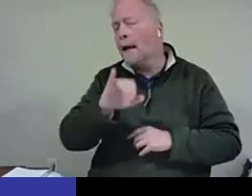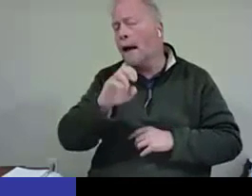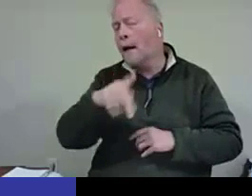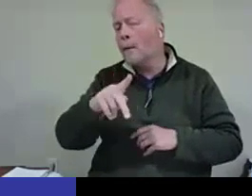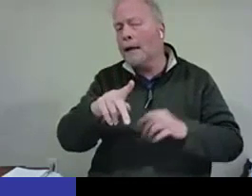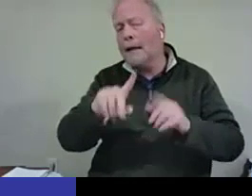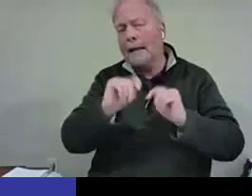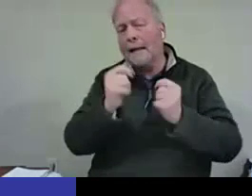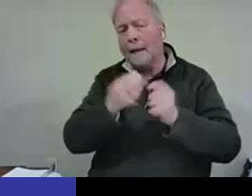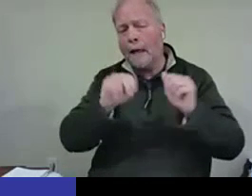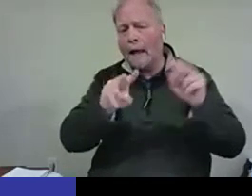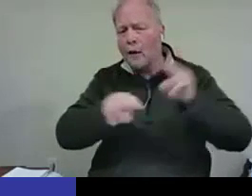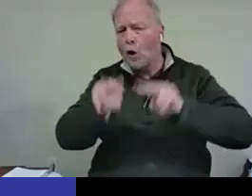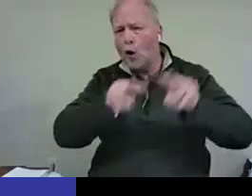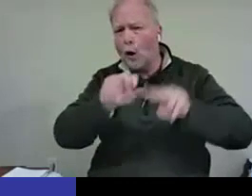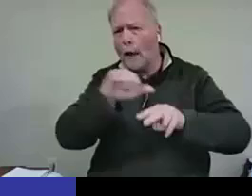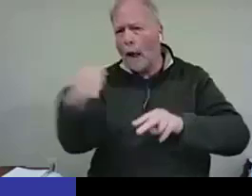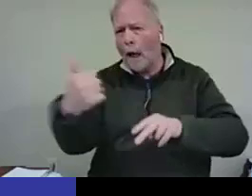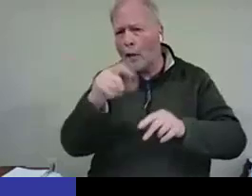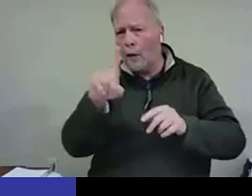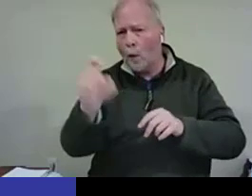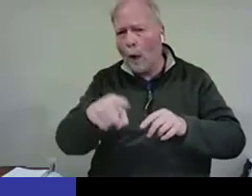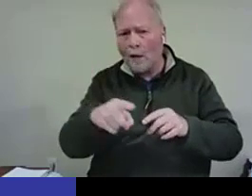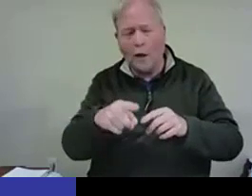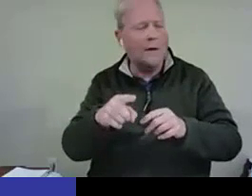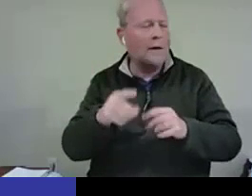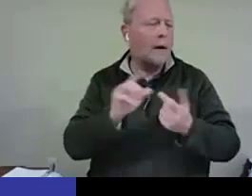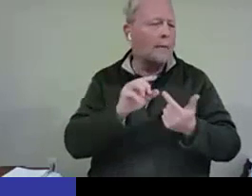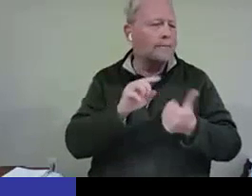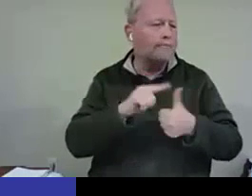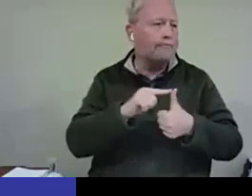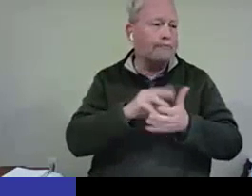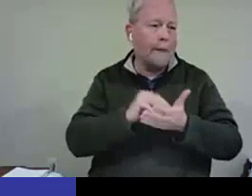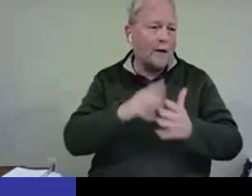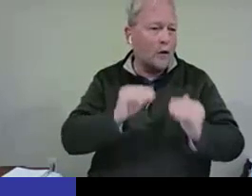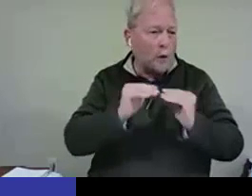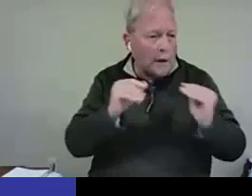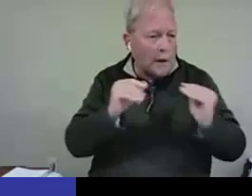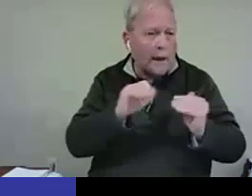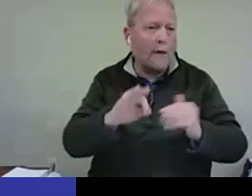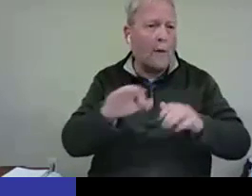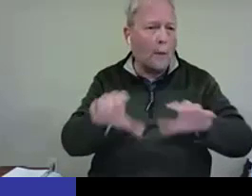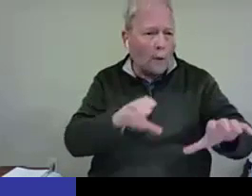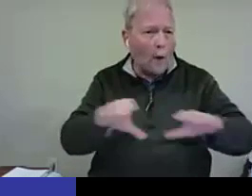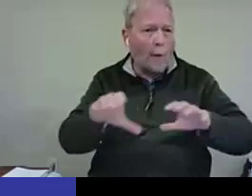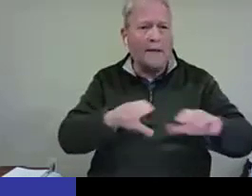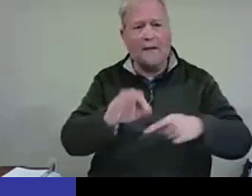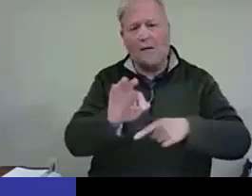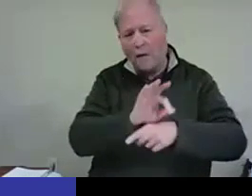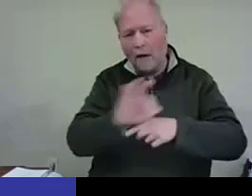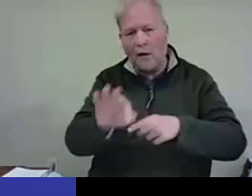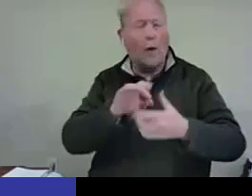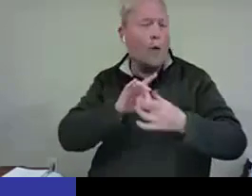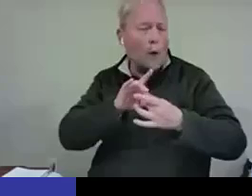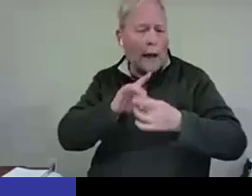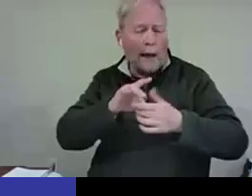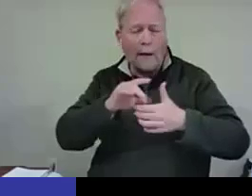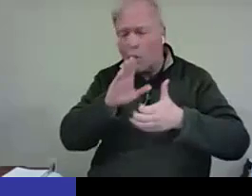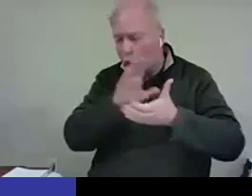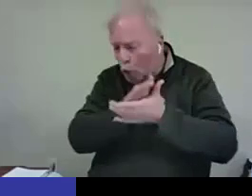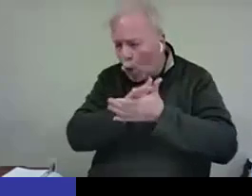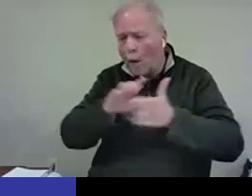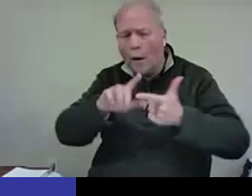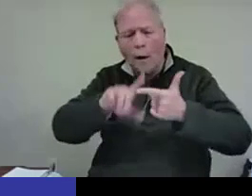specific questions about the student's level of performance and functioning as it relates to academics,